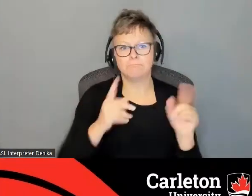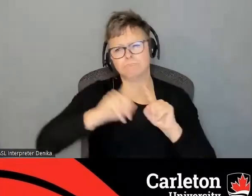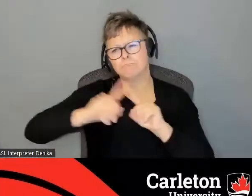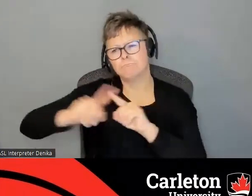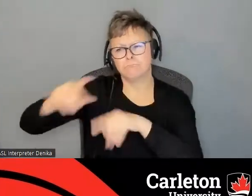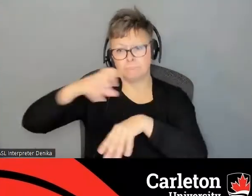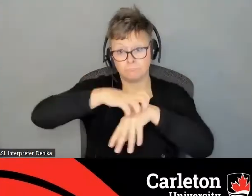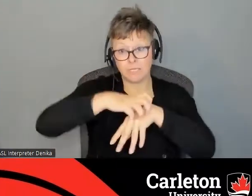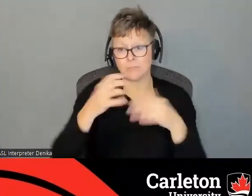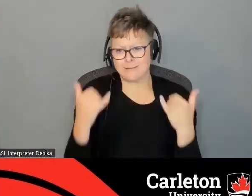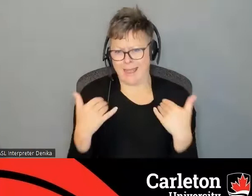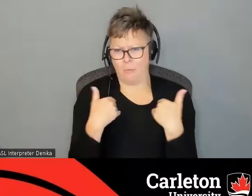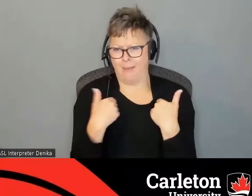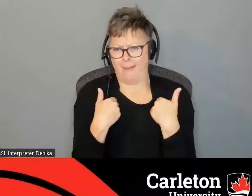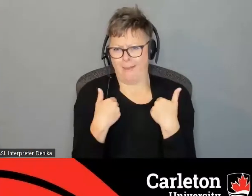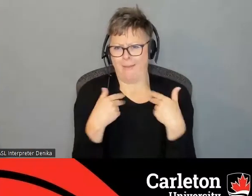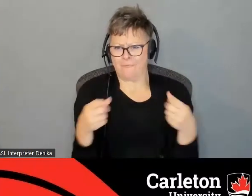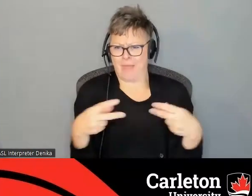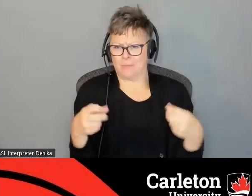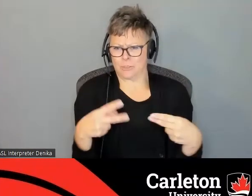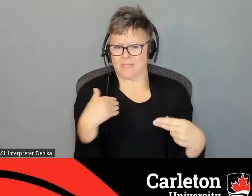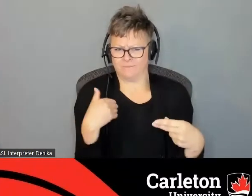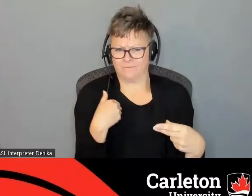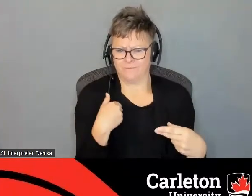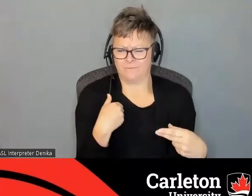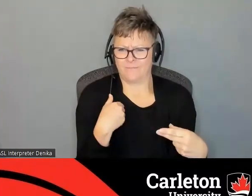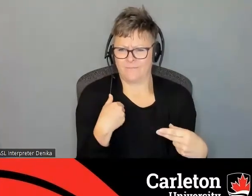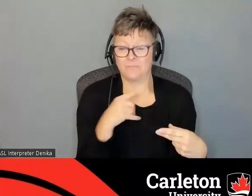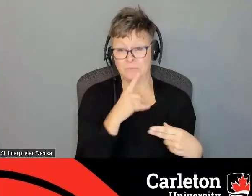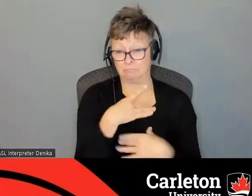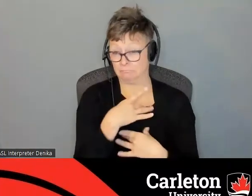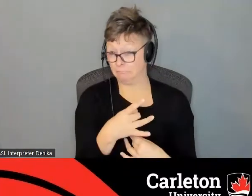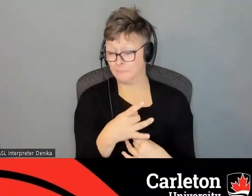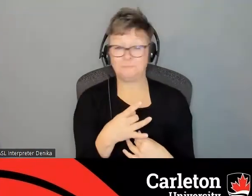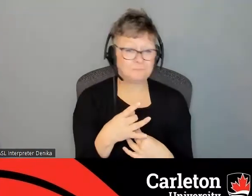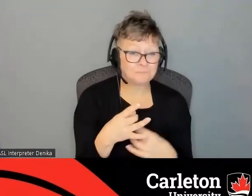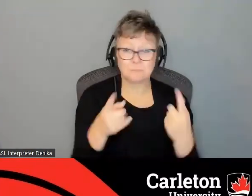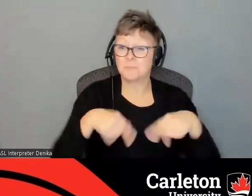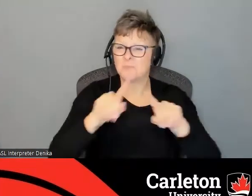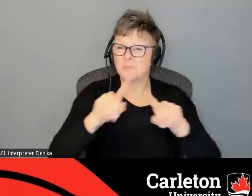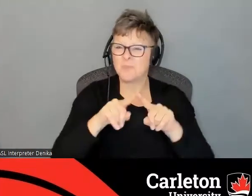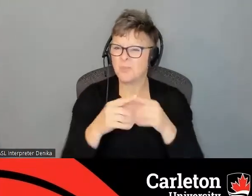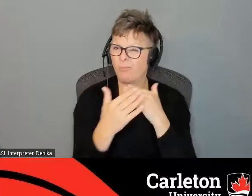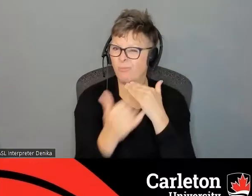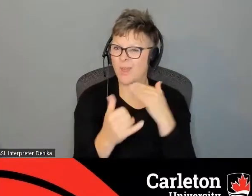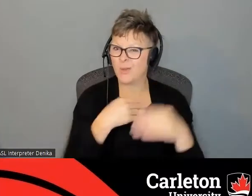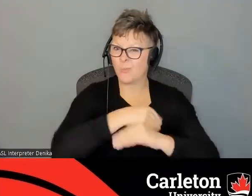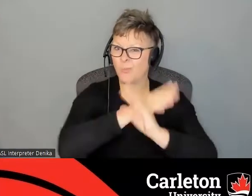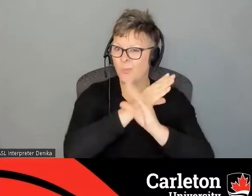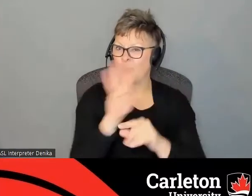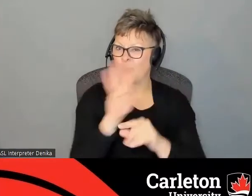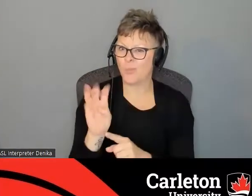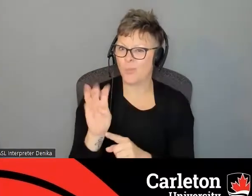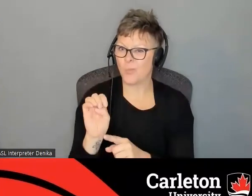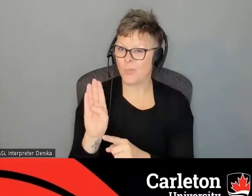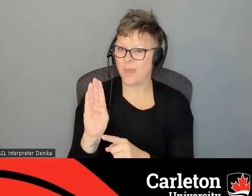in. And actually it's really interesting. I don't know how many of you get invited to webinars on a regular basis, but I'm guessing quite a lot.